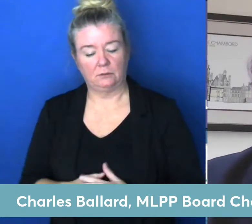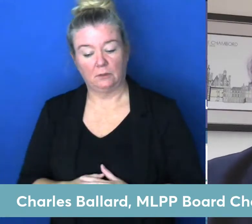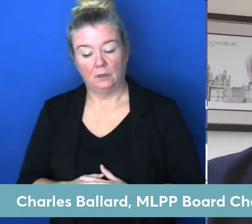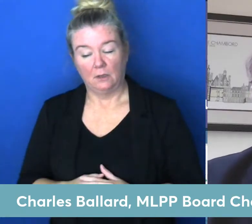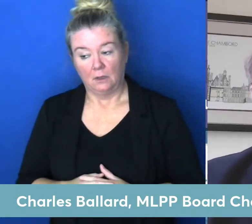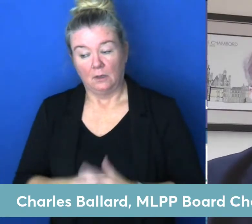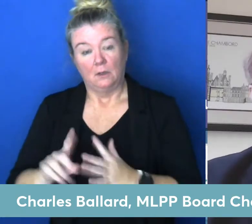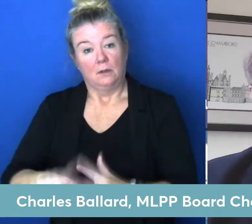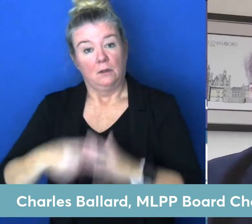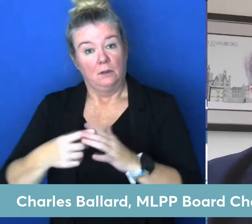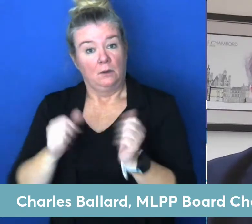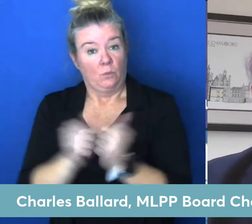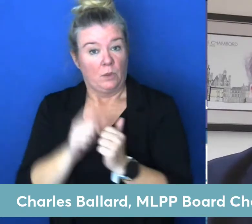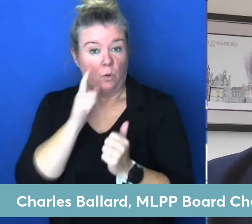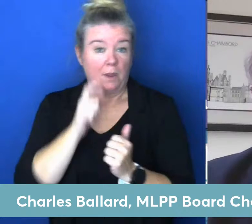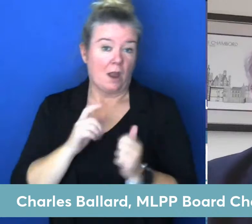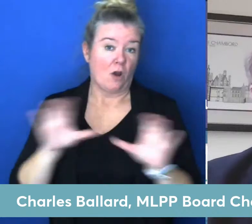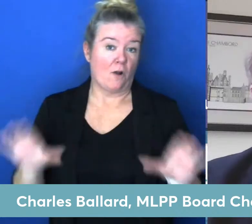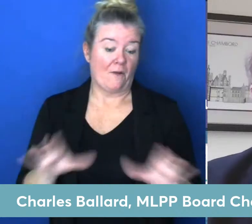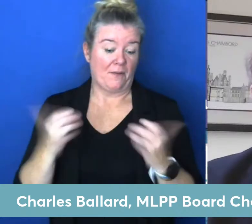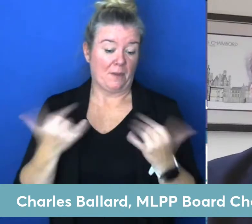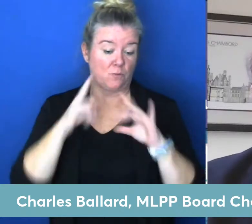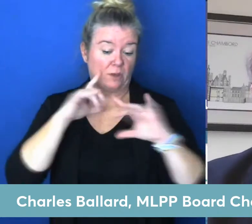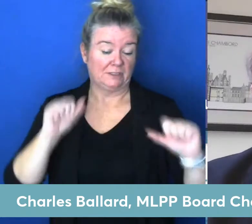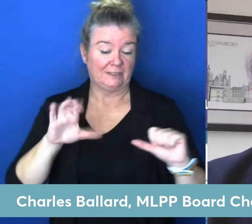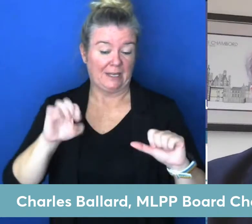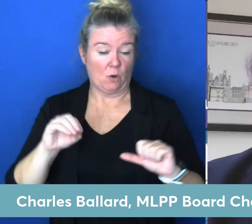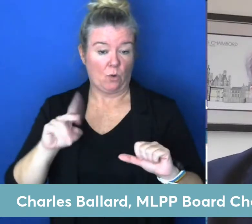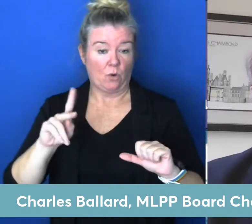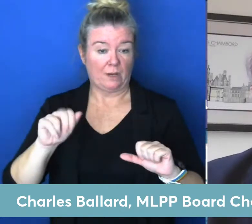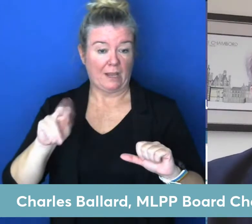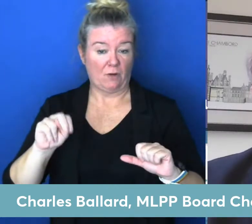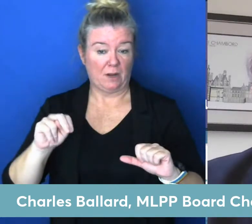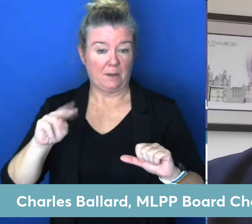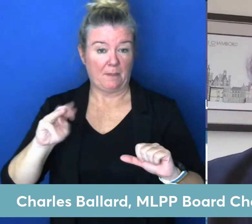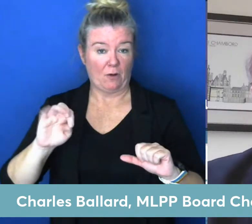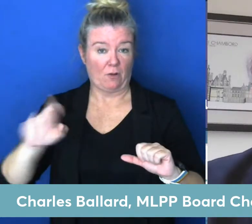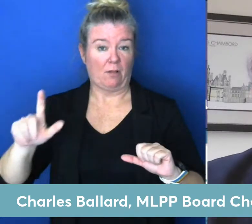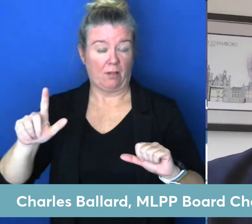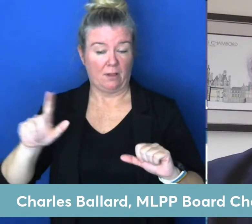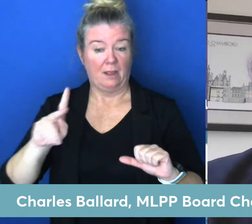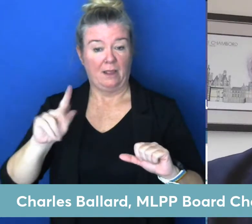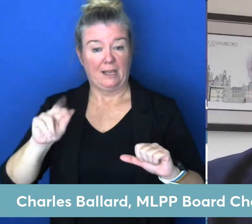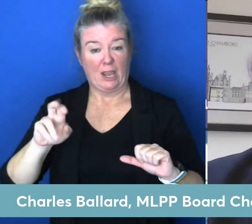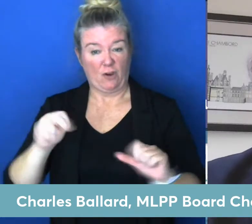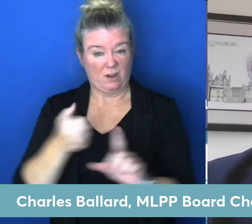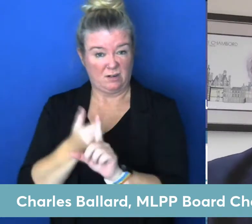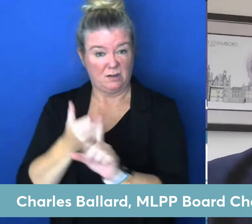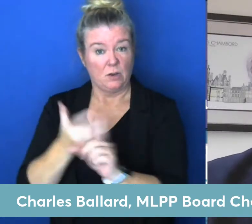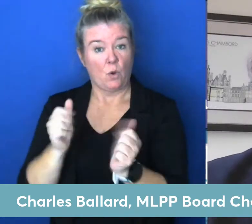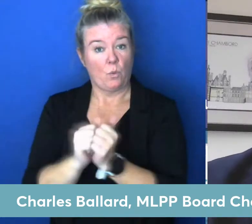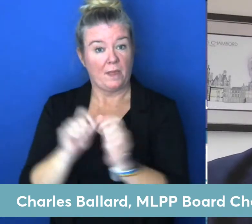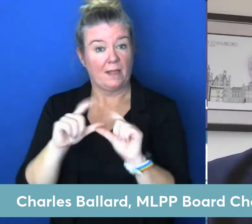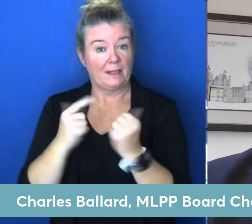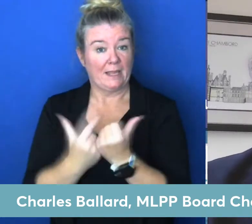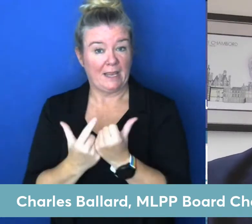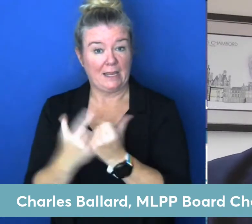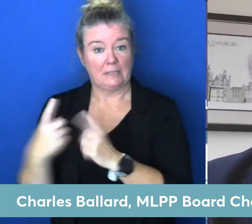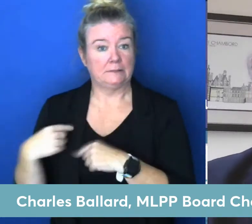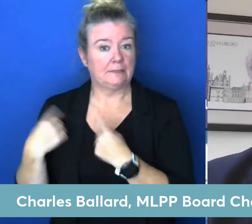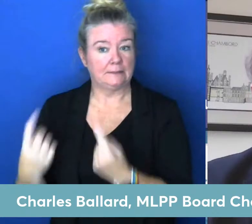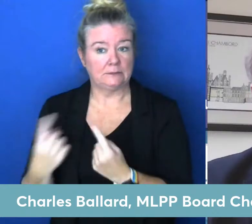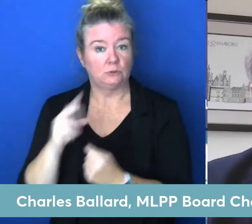Kicking things off will be our acting president and CEO, Karen Holcomb-Merrill. Karen has been with the league